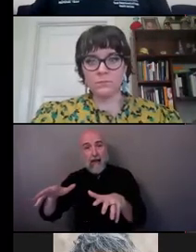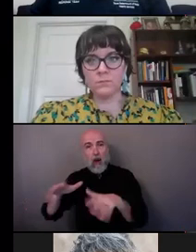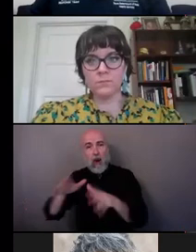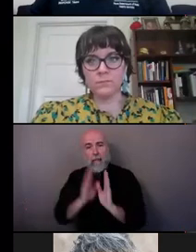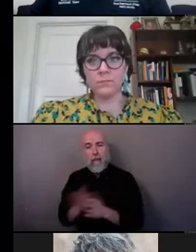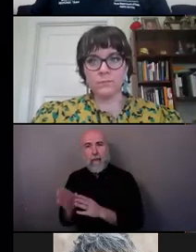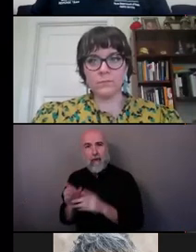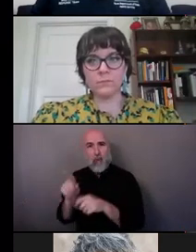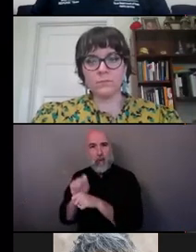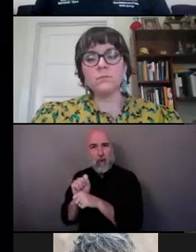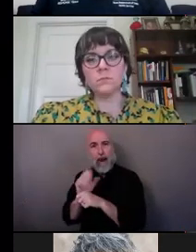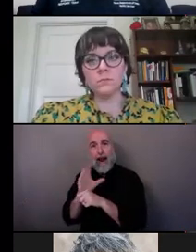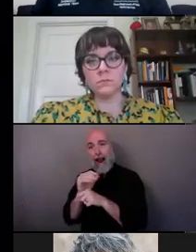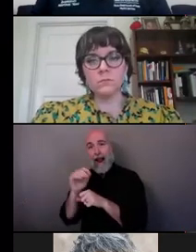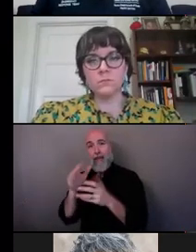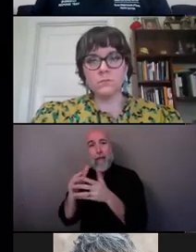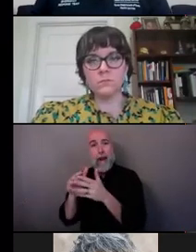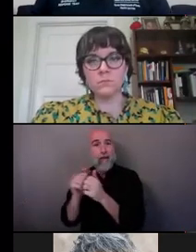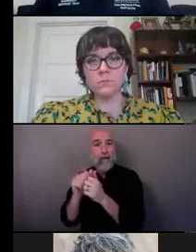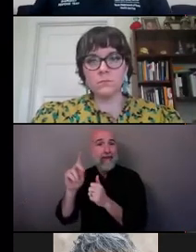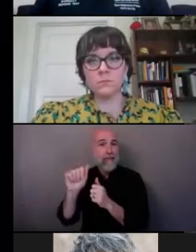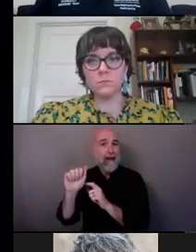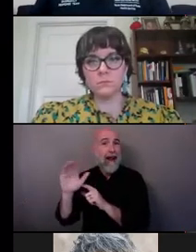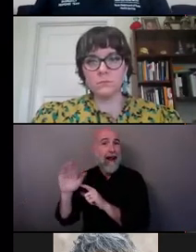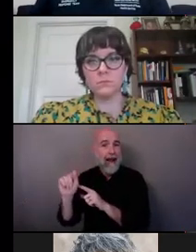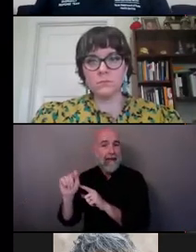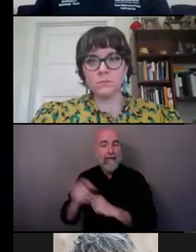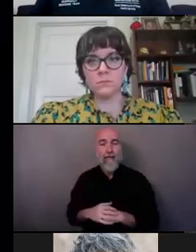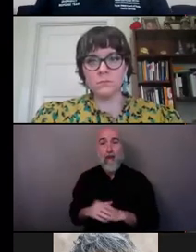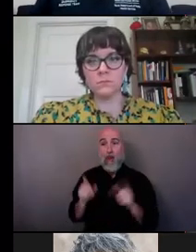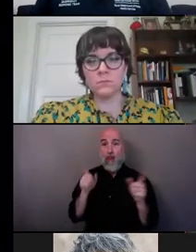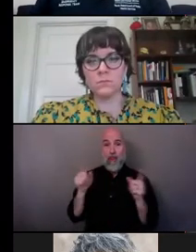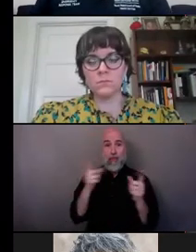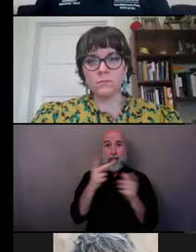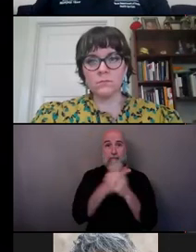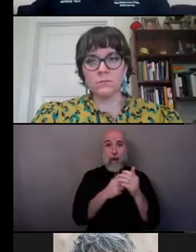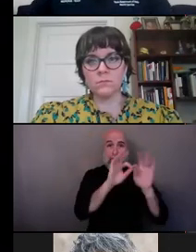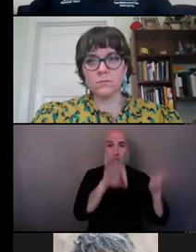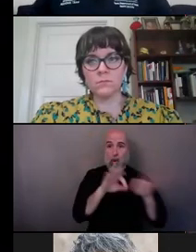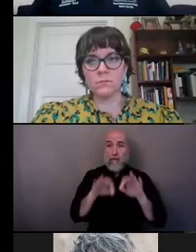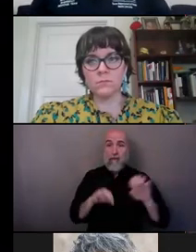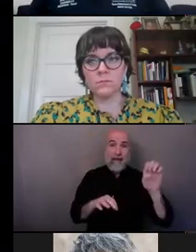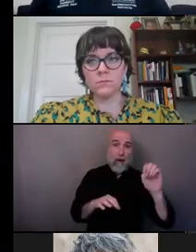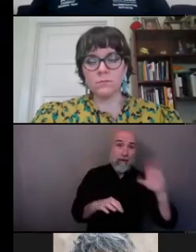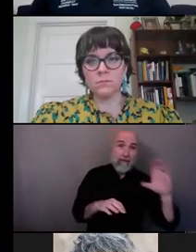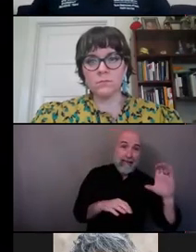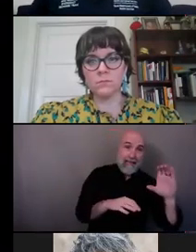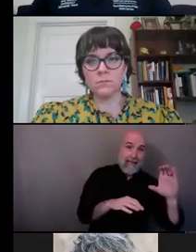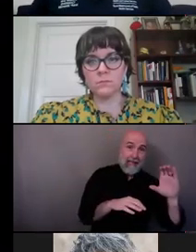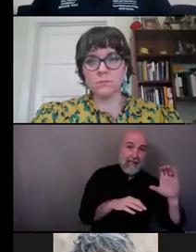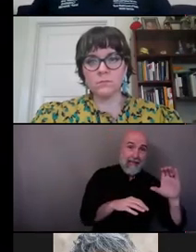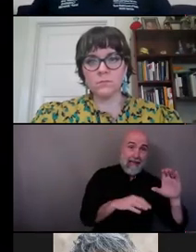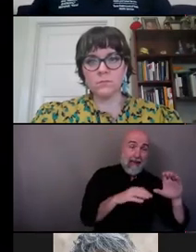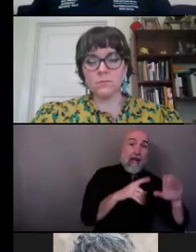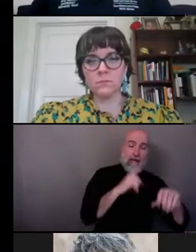the Americans with Disabilities Act." And those documents, the EEOC guidance